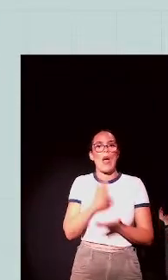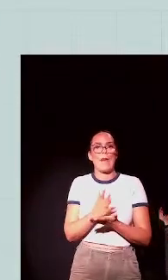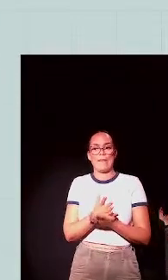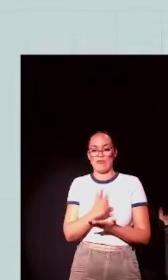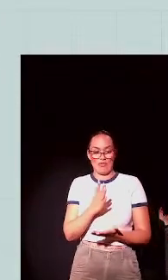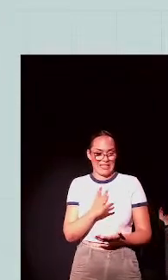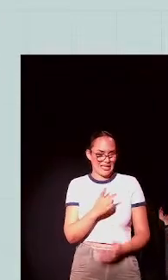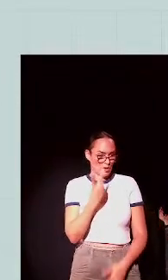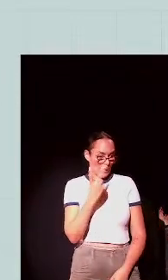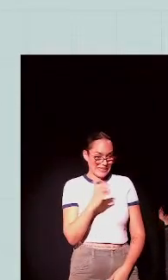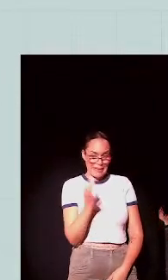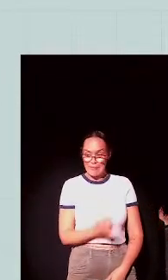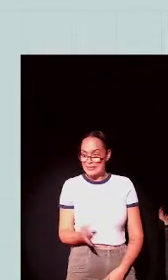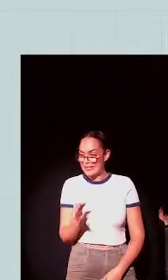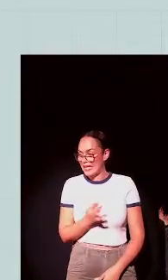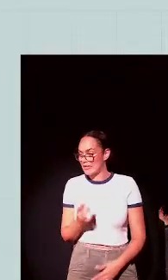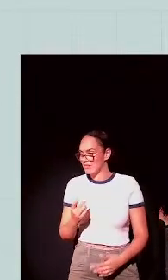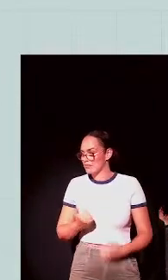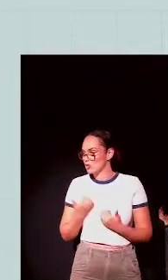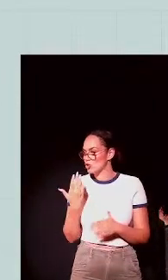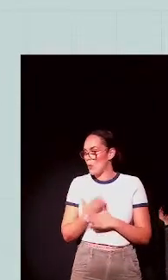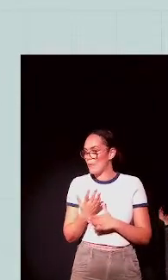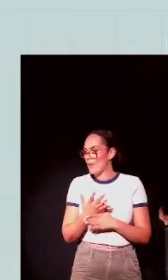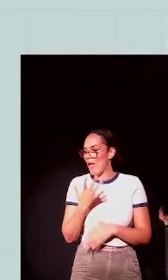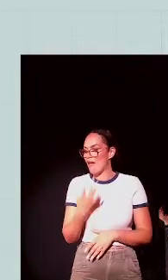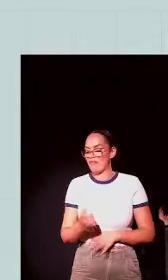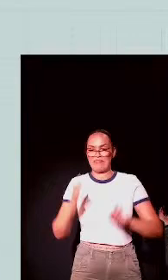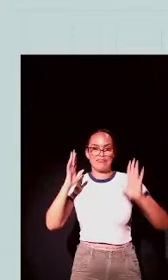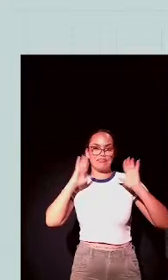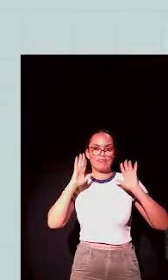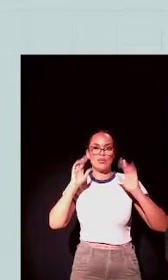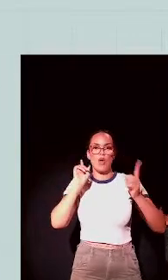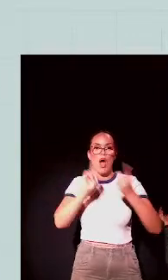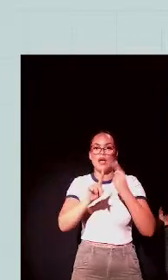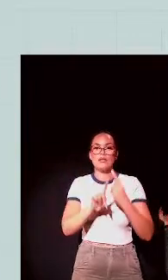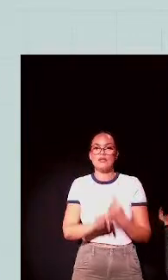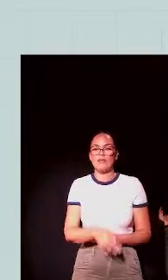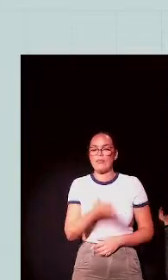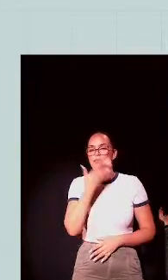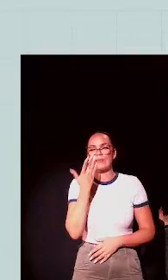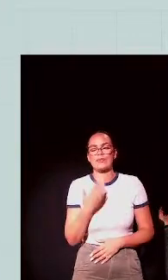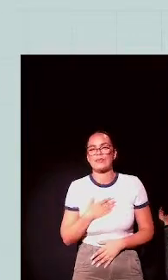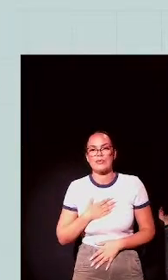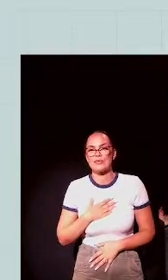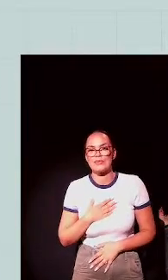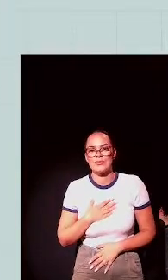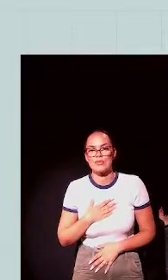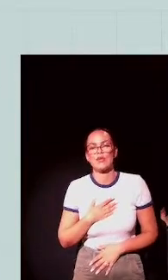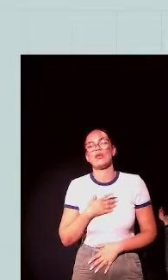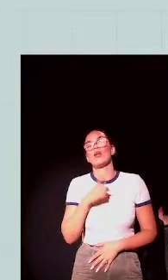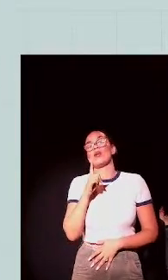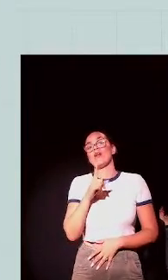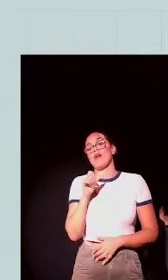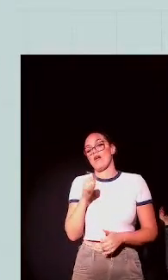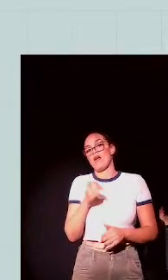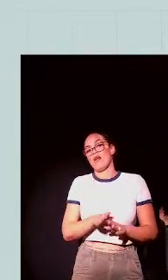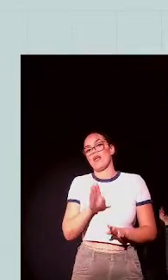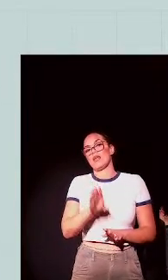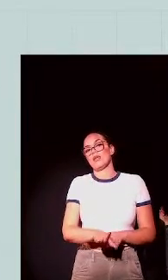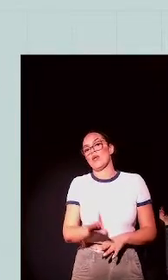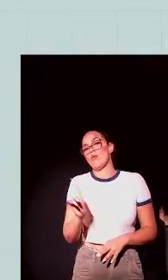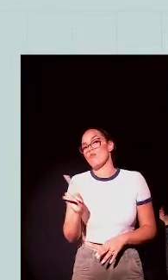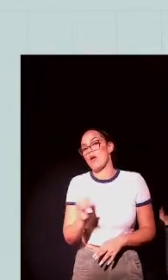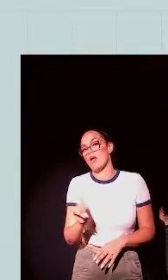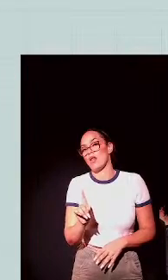have jobs? I don't have the answers for all these questions, but I know that my next move is going to be